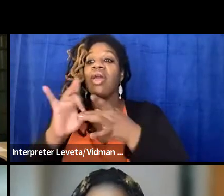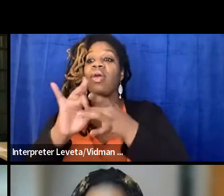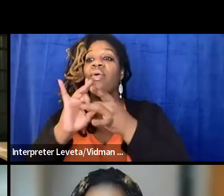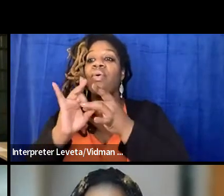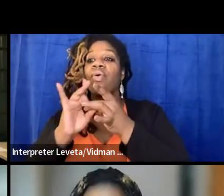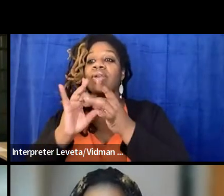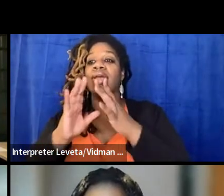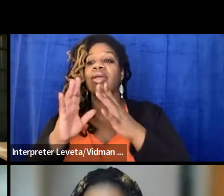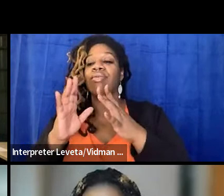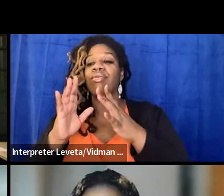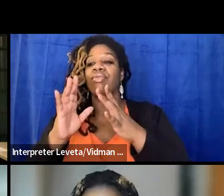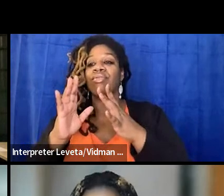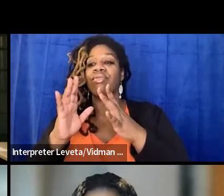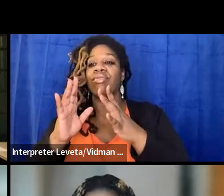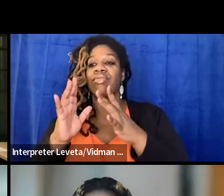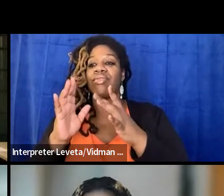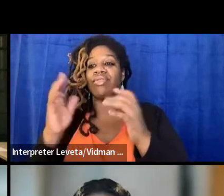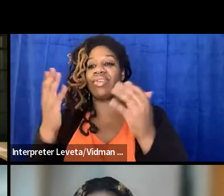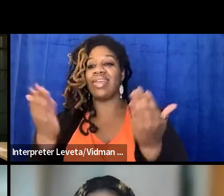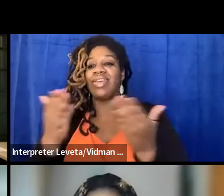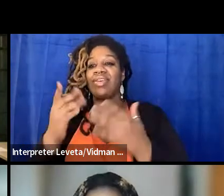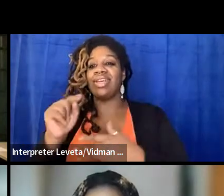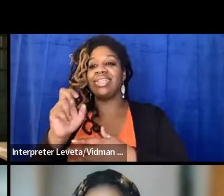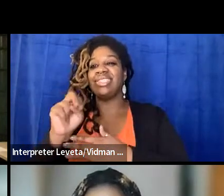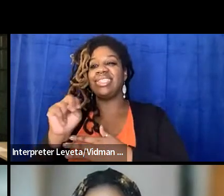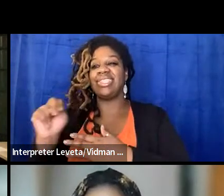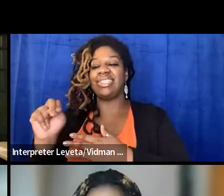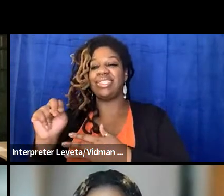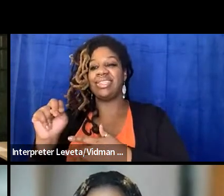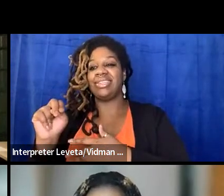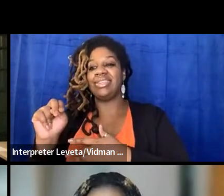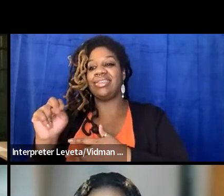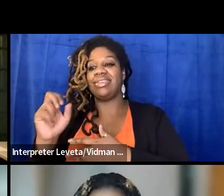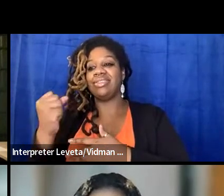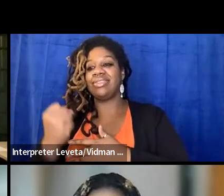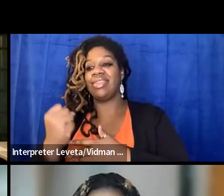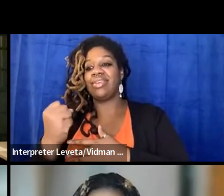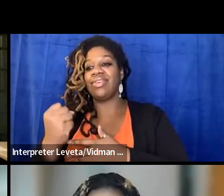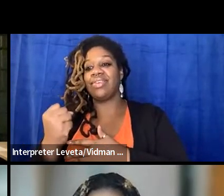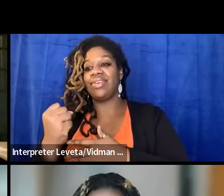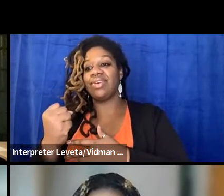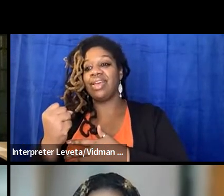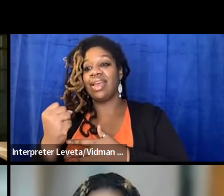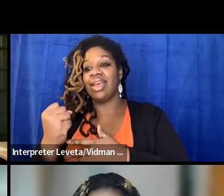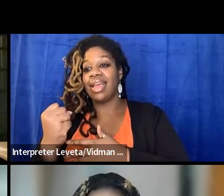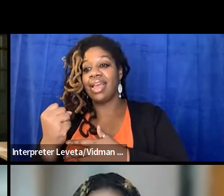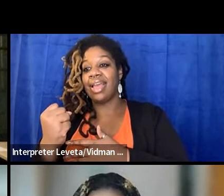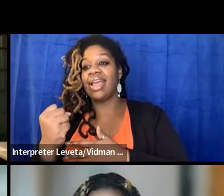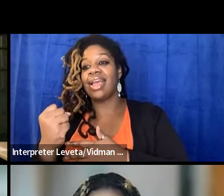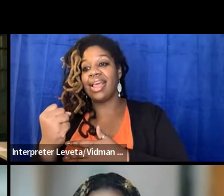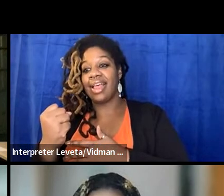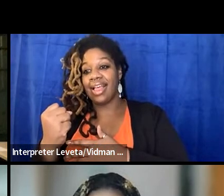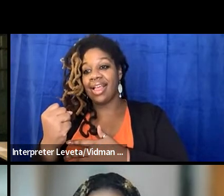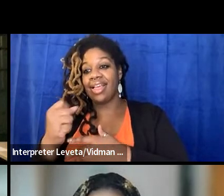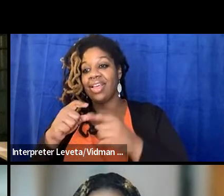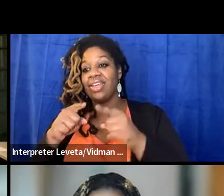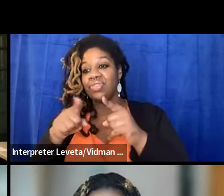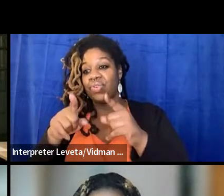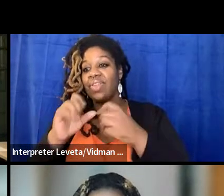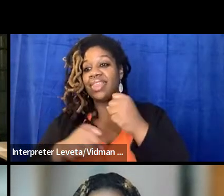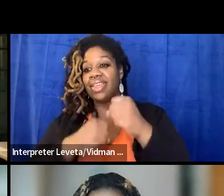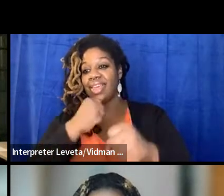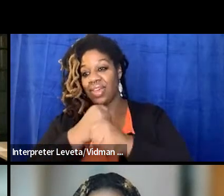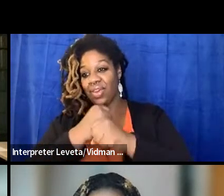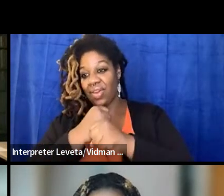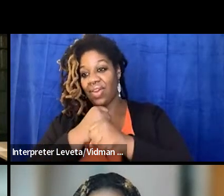at the University of Tennessee Southern. I do find time during certain parts of the year where